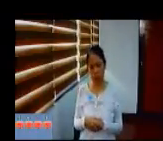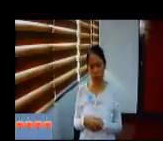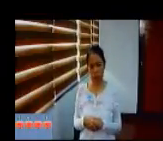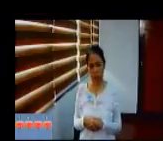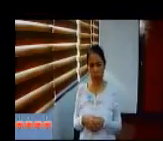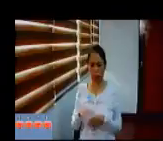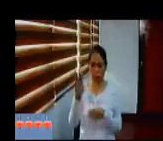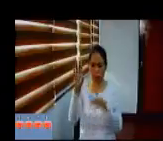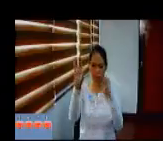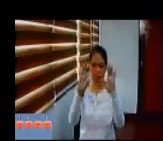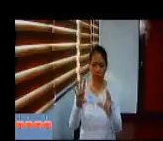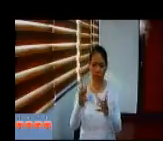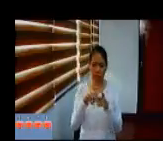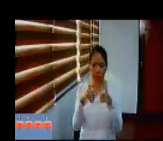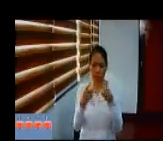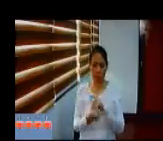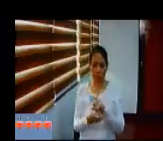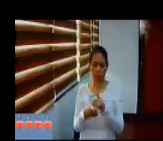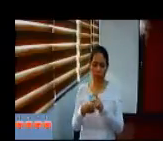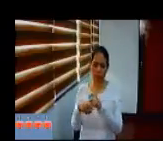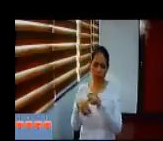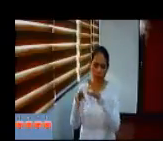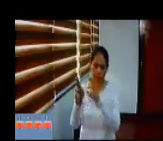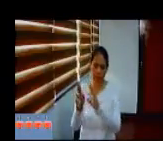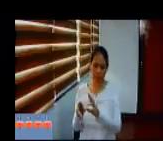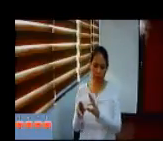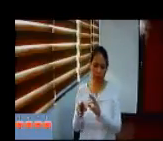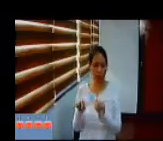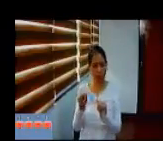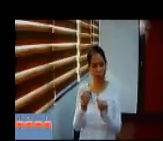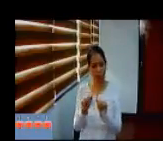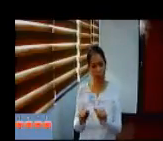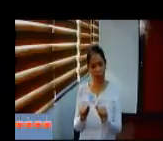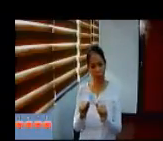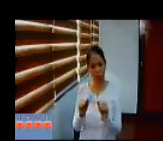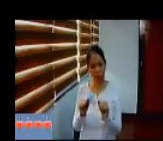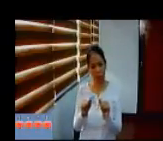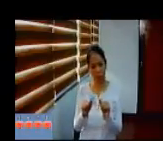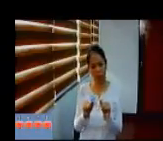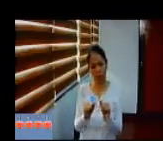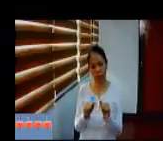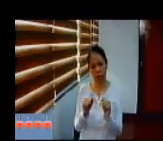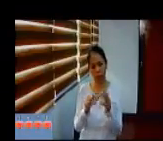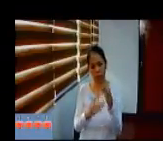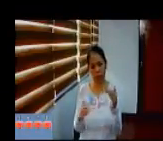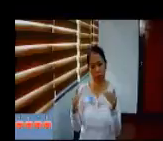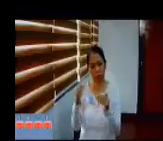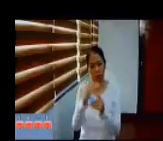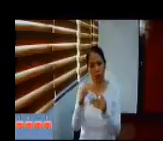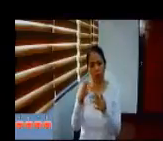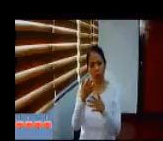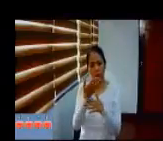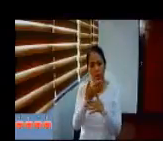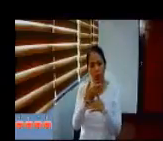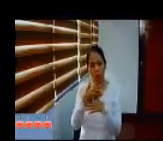climate change, Your Honors, will also exacerbate the pest problem,